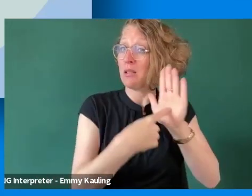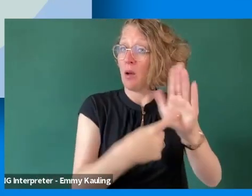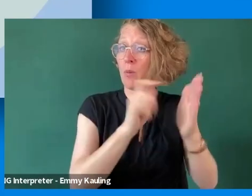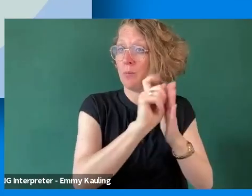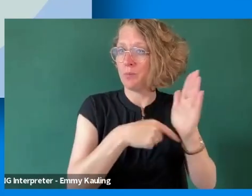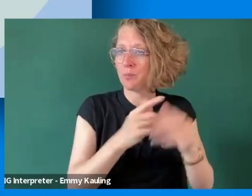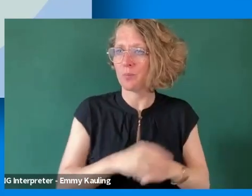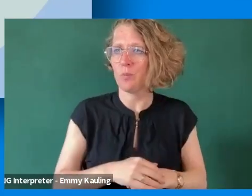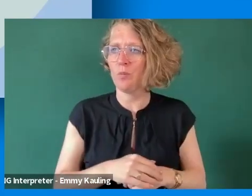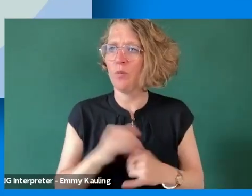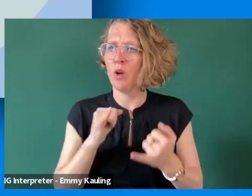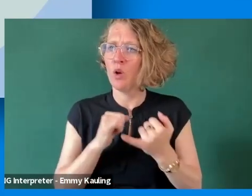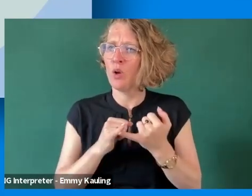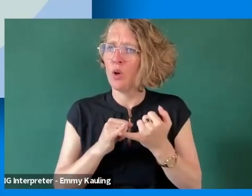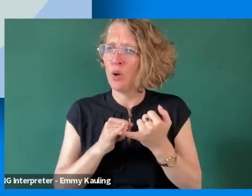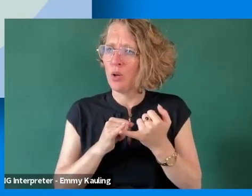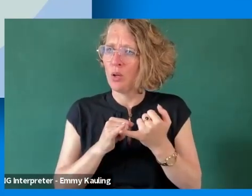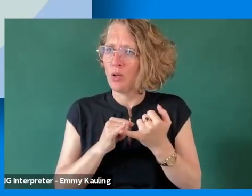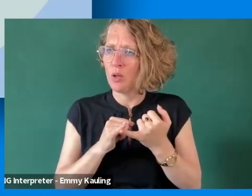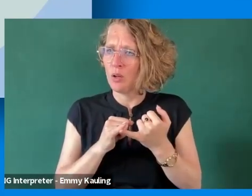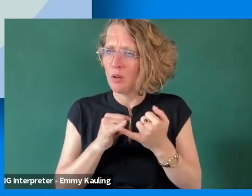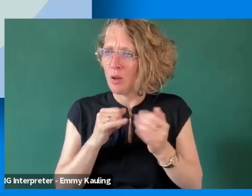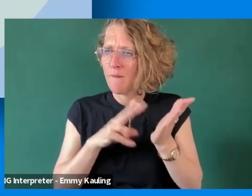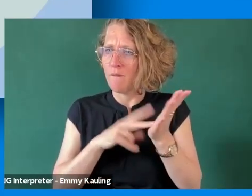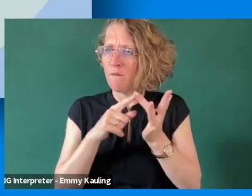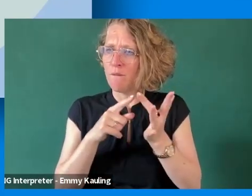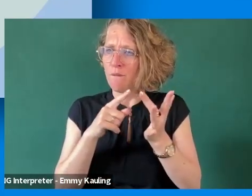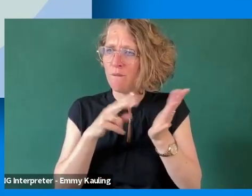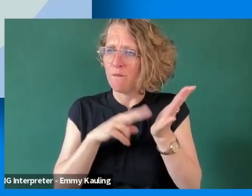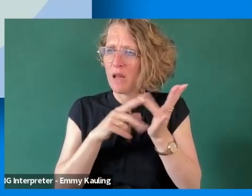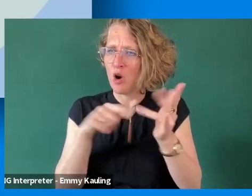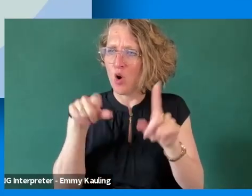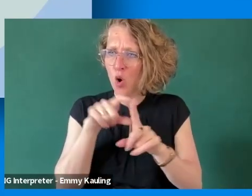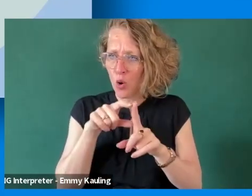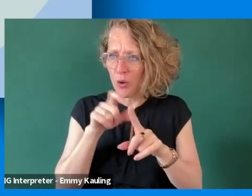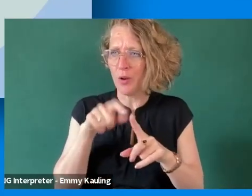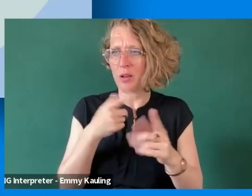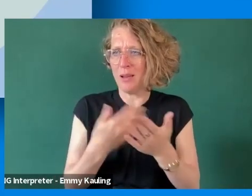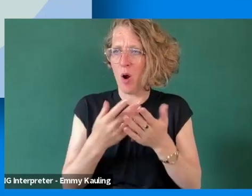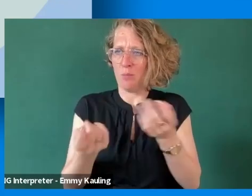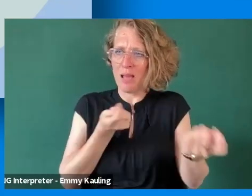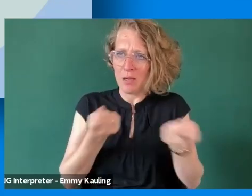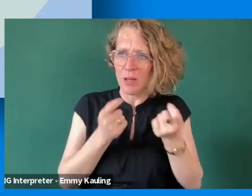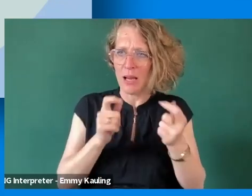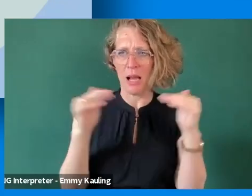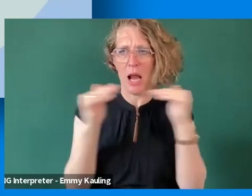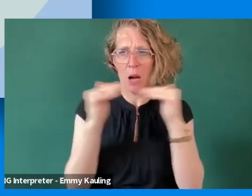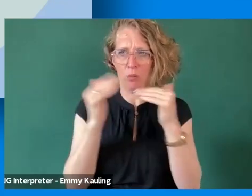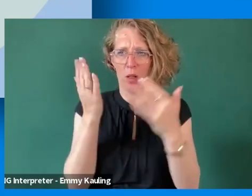Vinod's question about running internal demand management processes and trying to ensure equitable access across that. I think